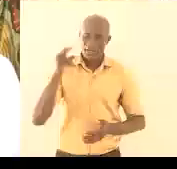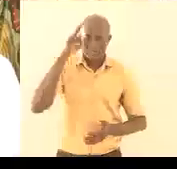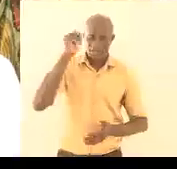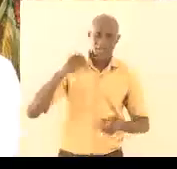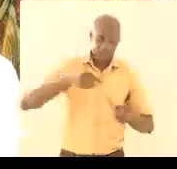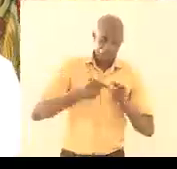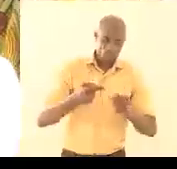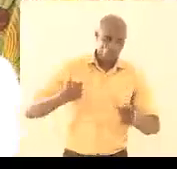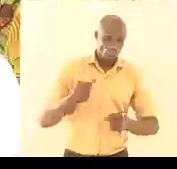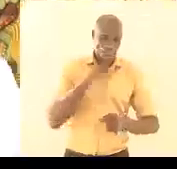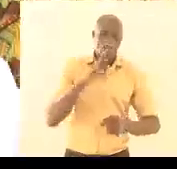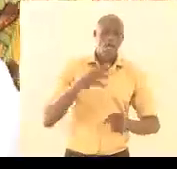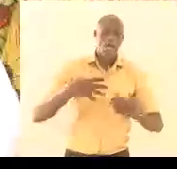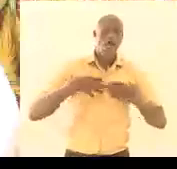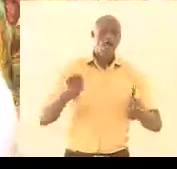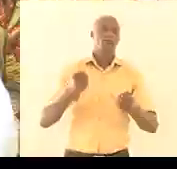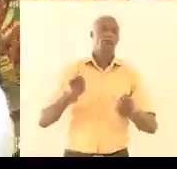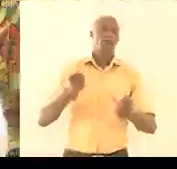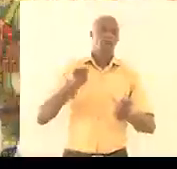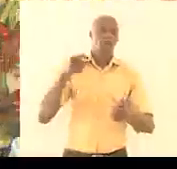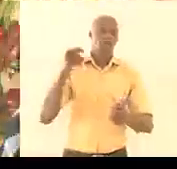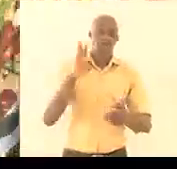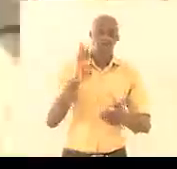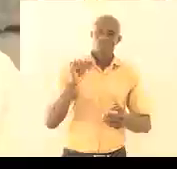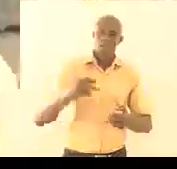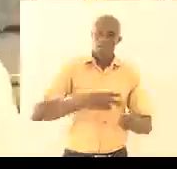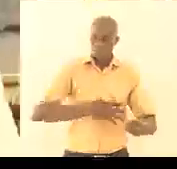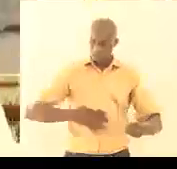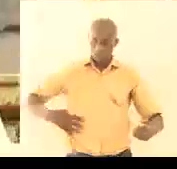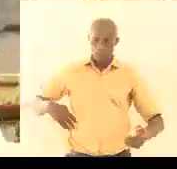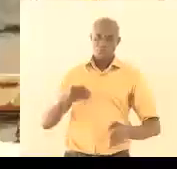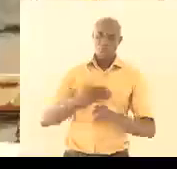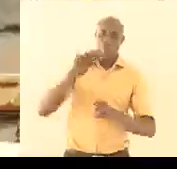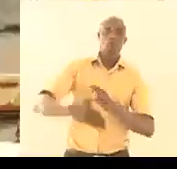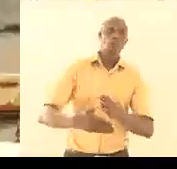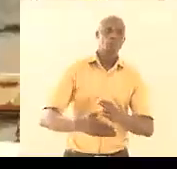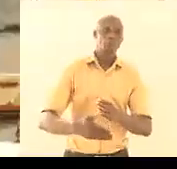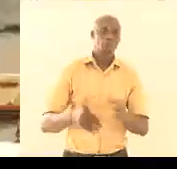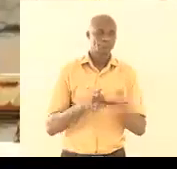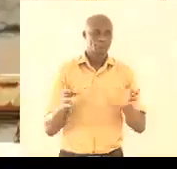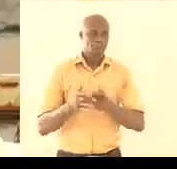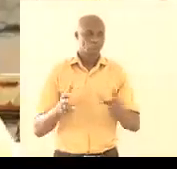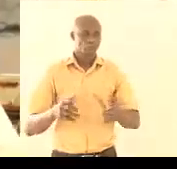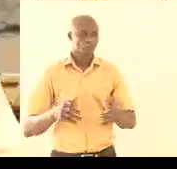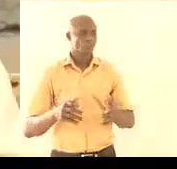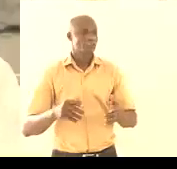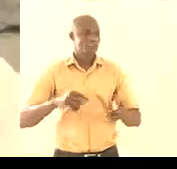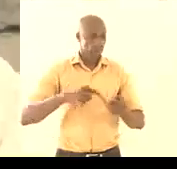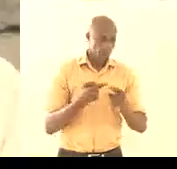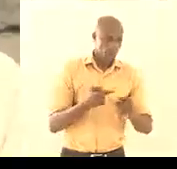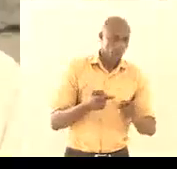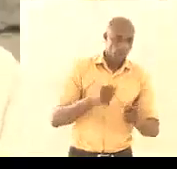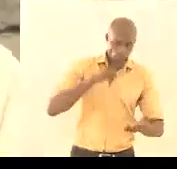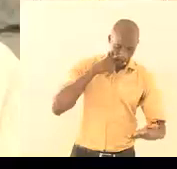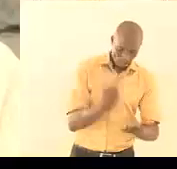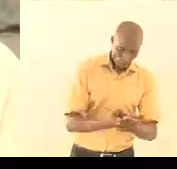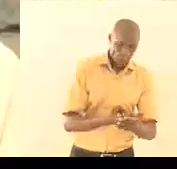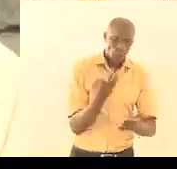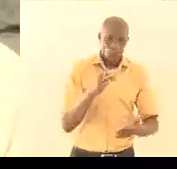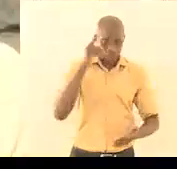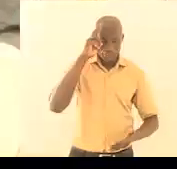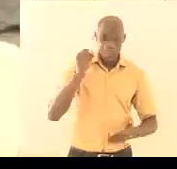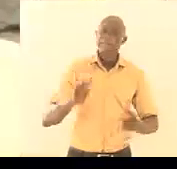wounds we are healed. By his stripes we are made whole. Jesus' wounds are proof of his immense love for